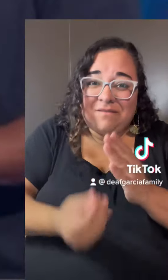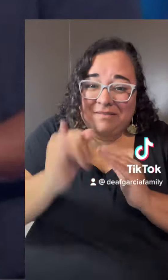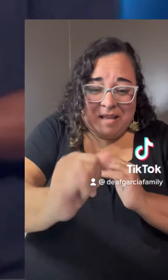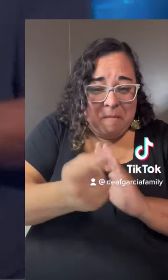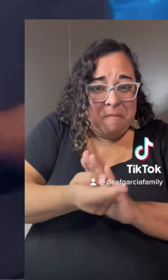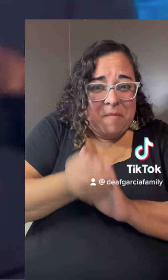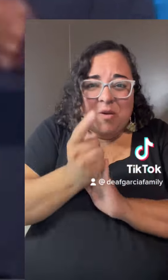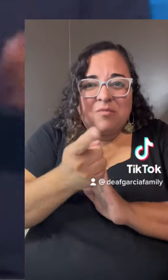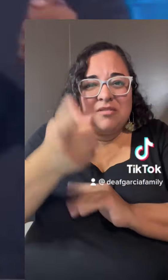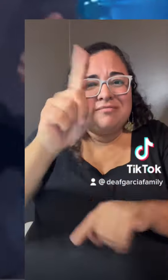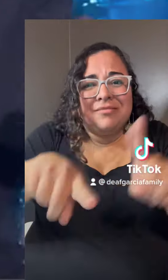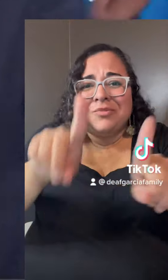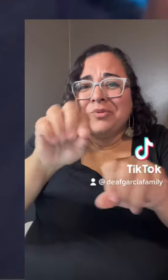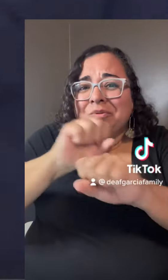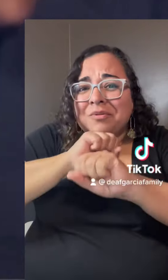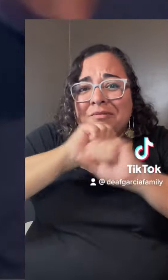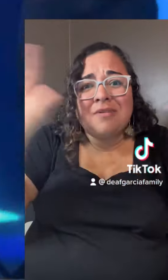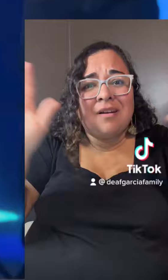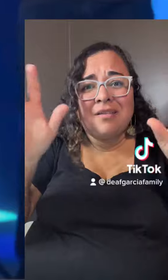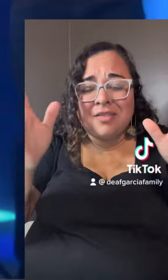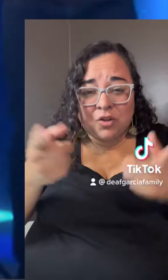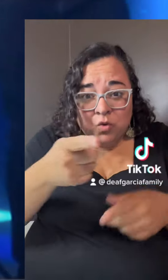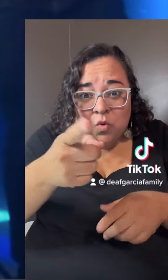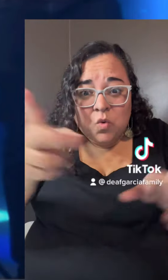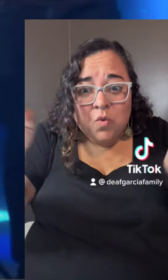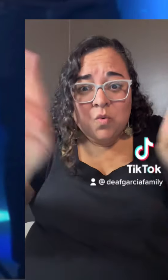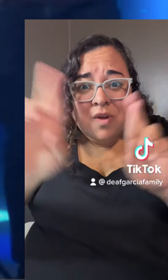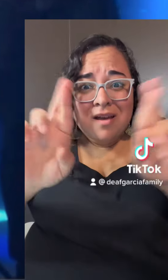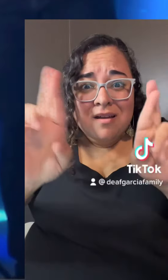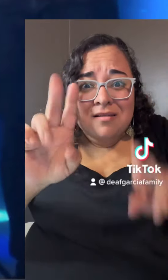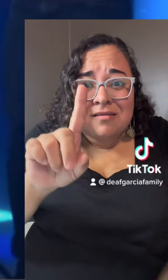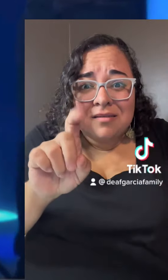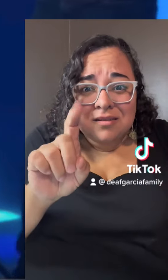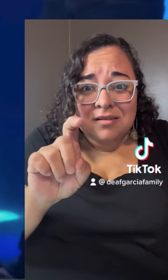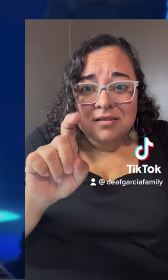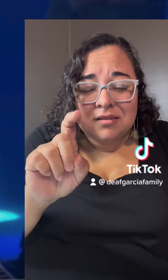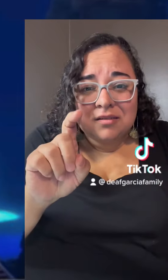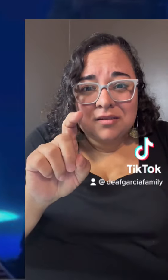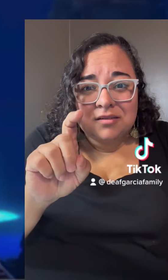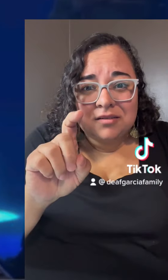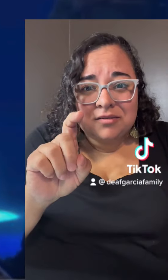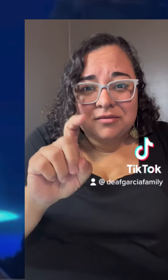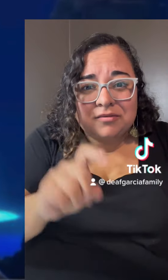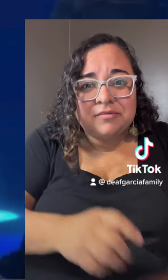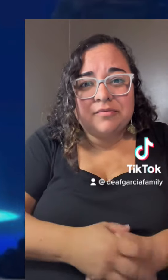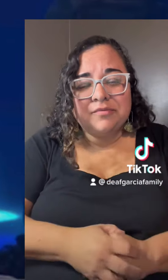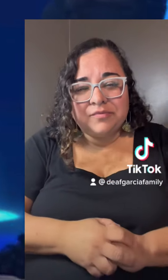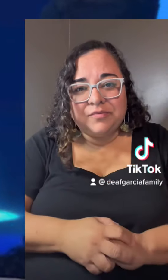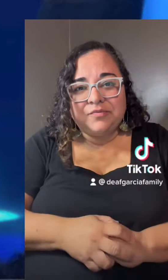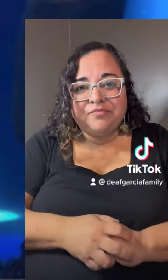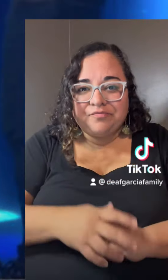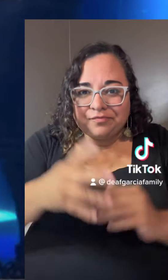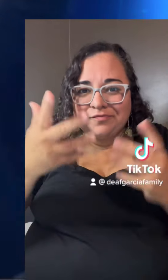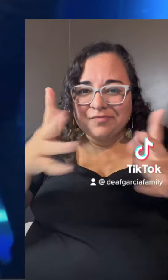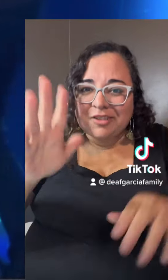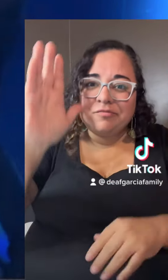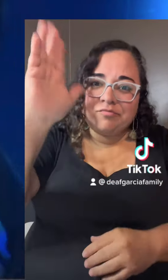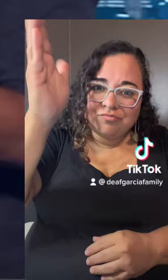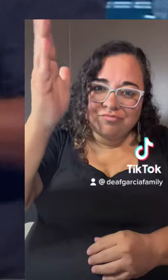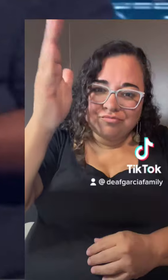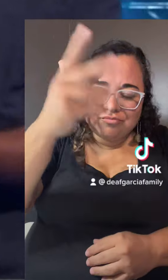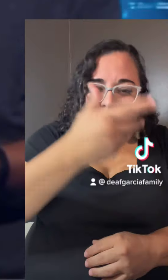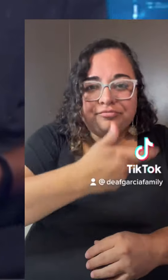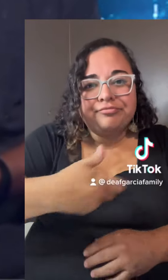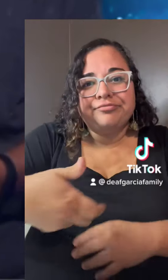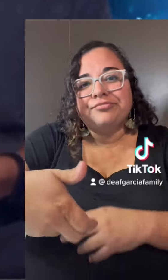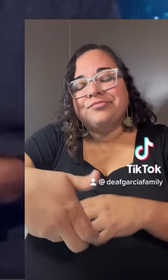there's nothing you can do about it. Are you ready? Then after he shared,